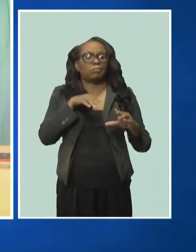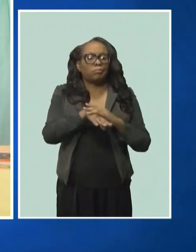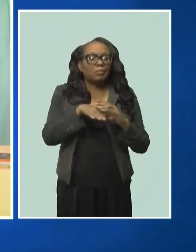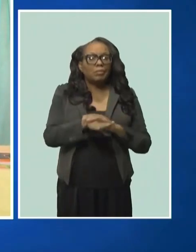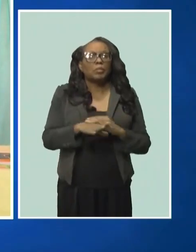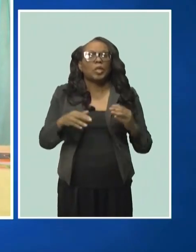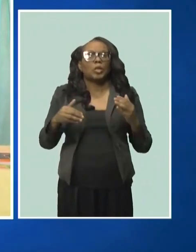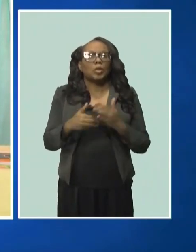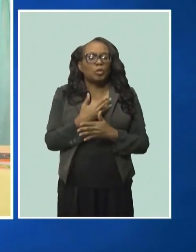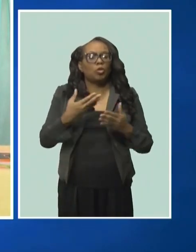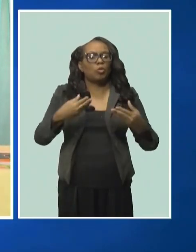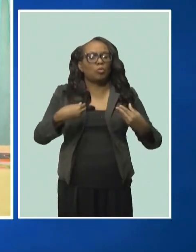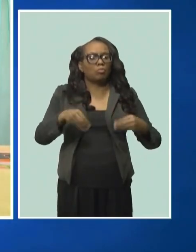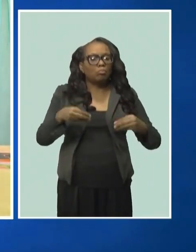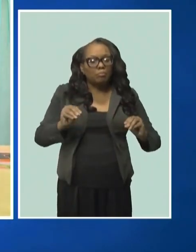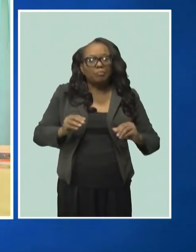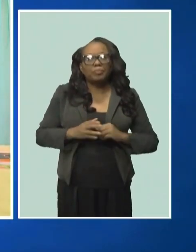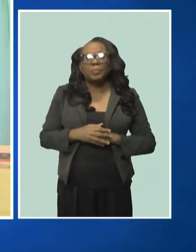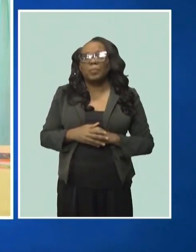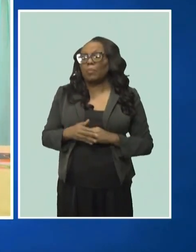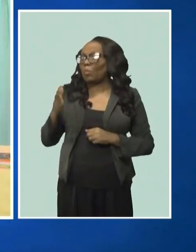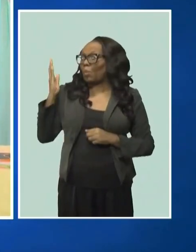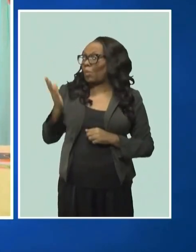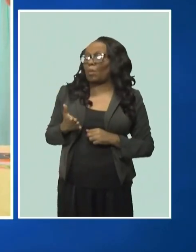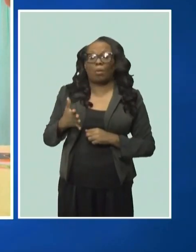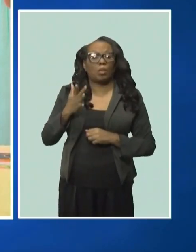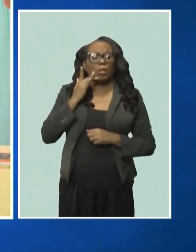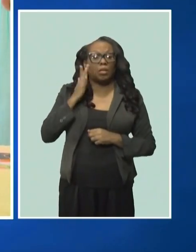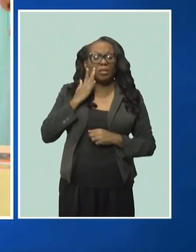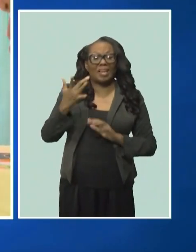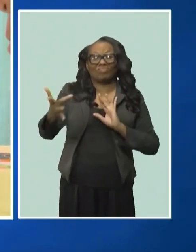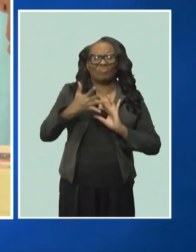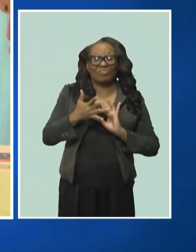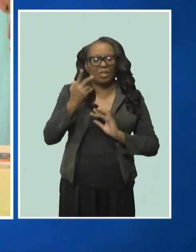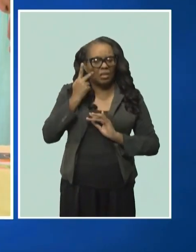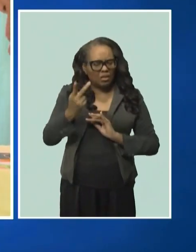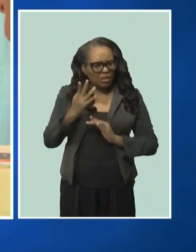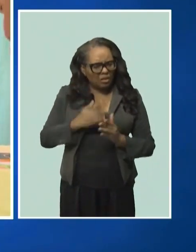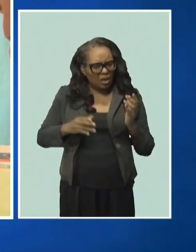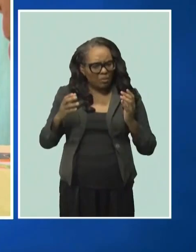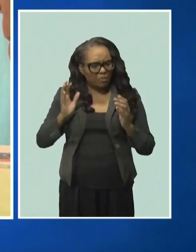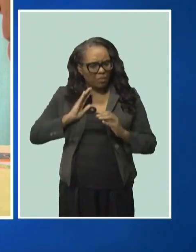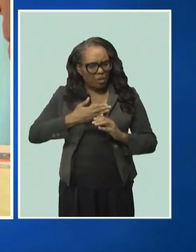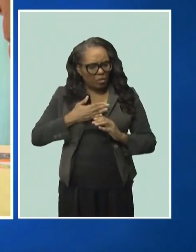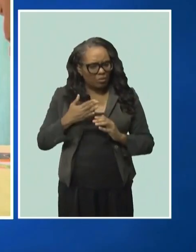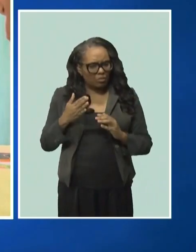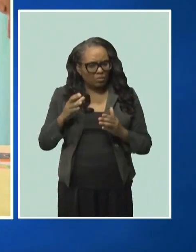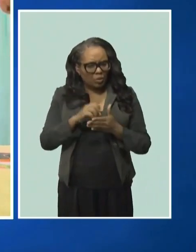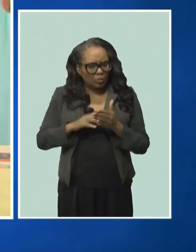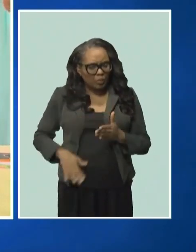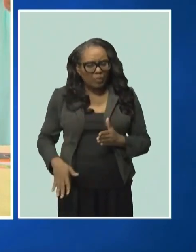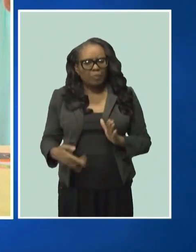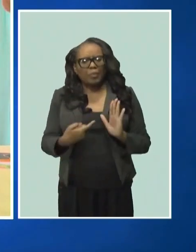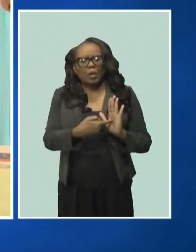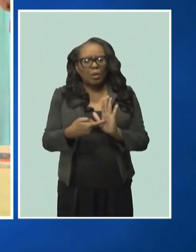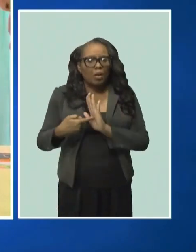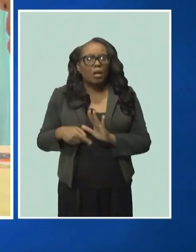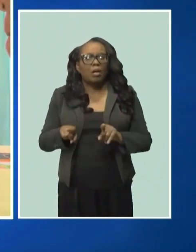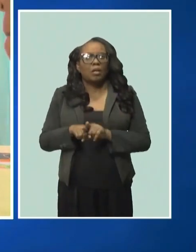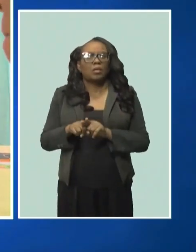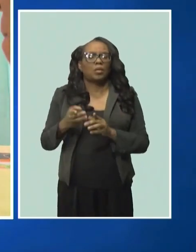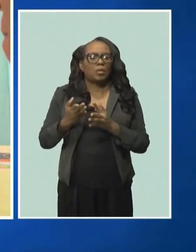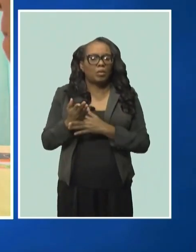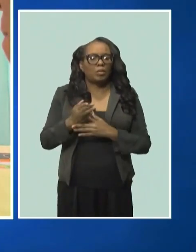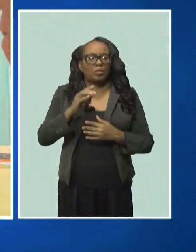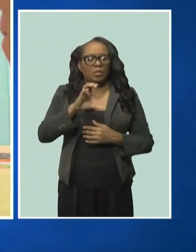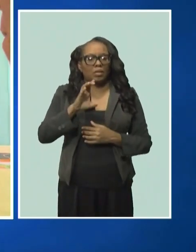Ross Trevor reached out to us. They would have seen some of our clients exhibiting different expos, but also through CBC, actually through the